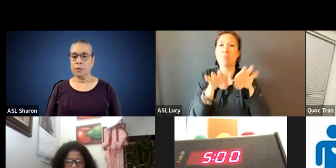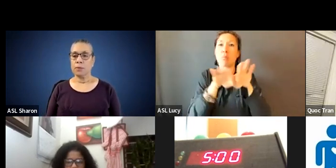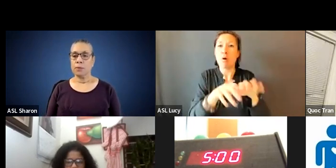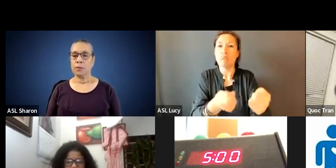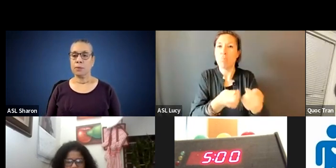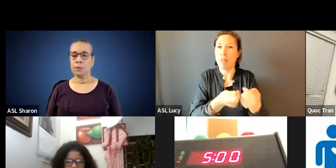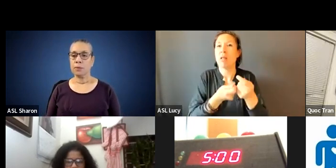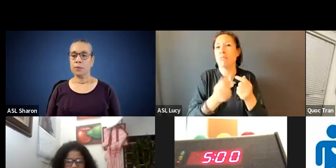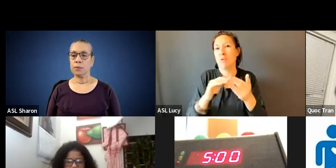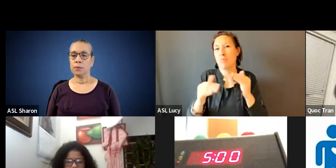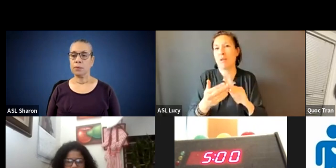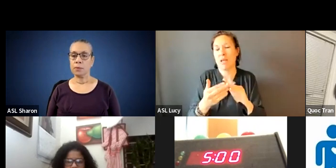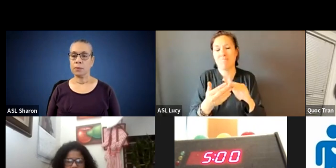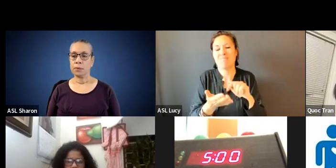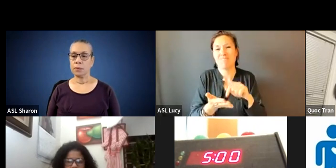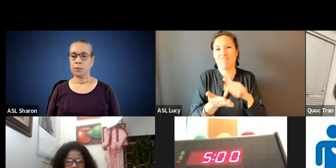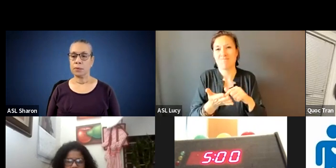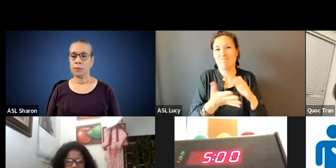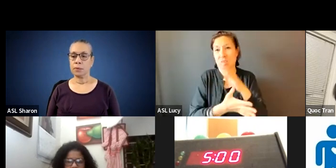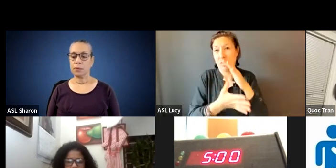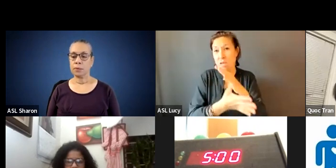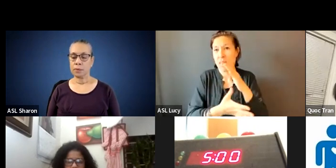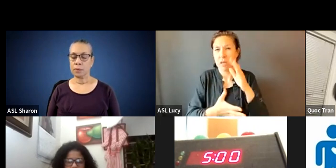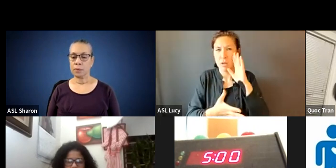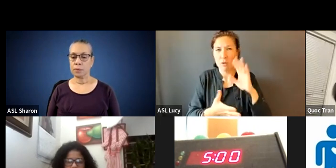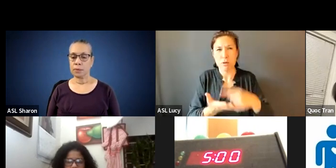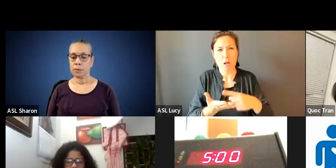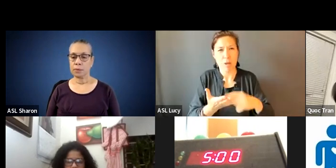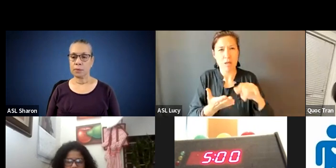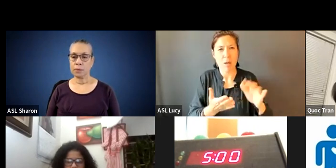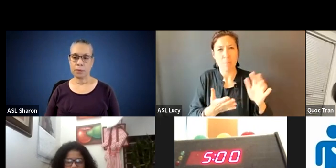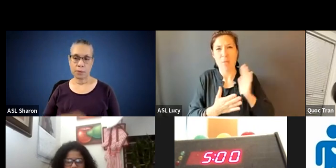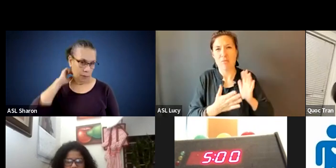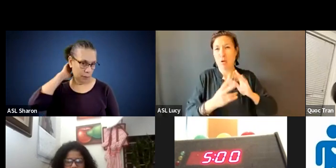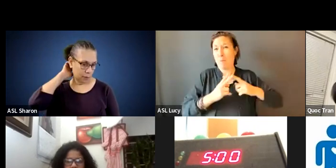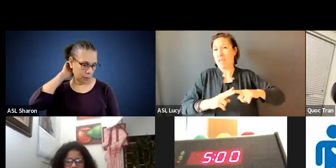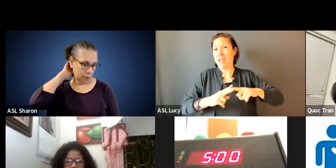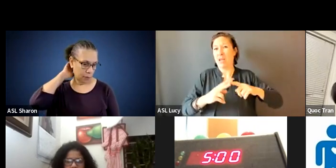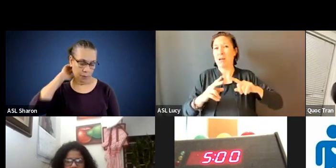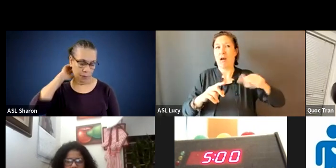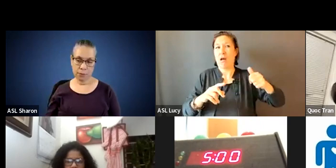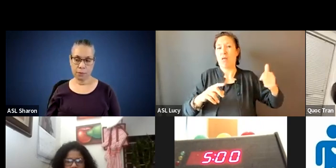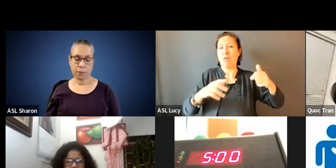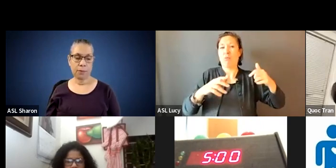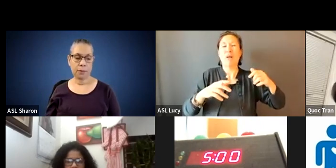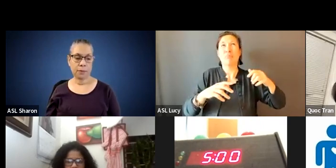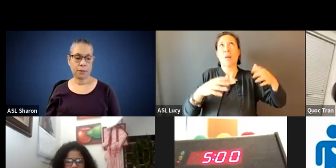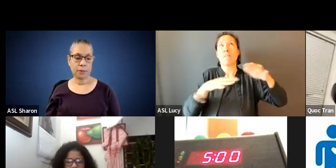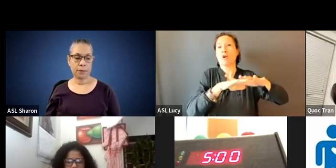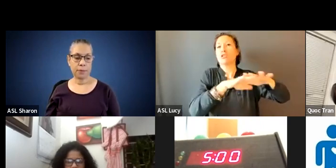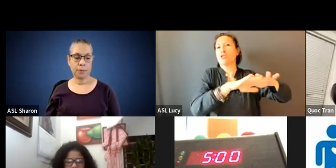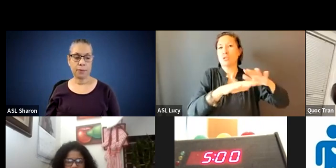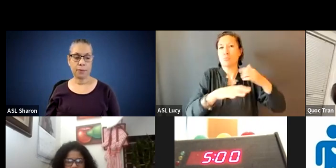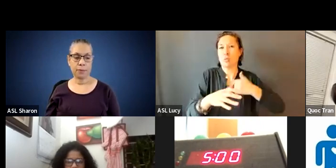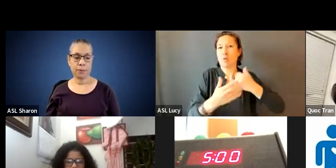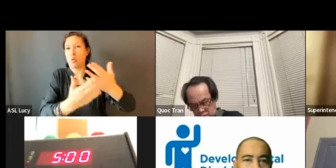and I think that's you know that's really what we spoke about early on with the merges that have been proposed at the end of last year that that